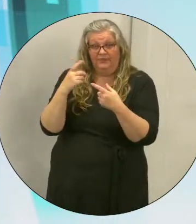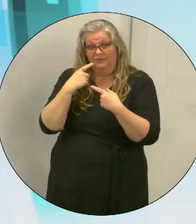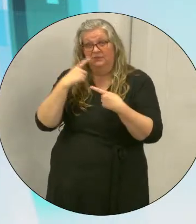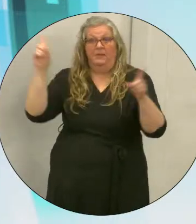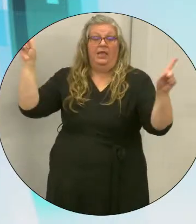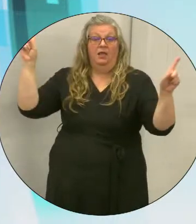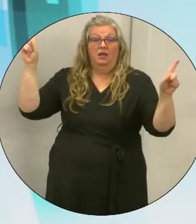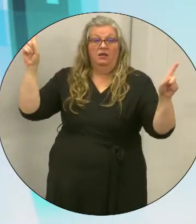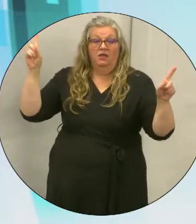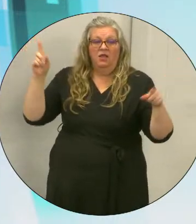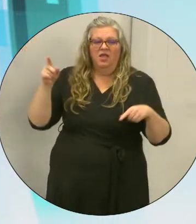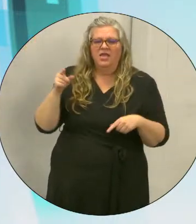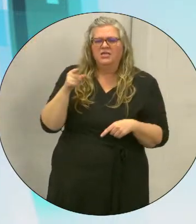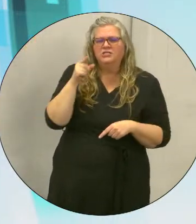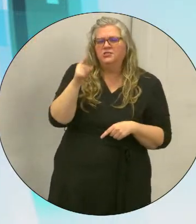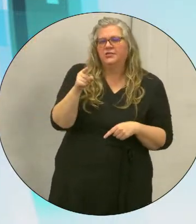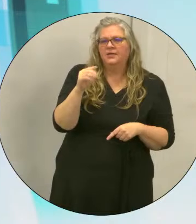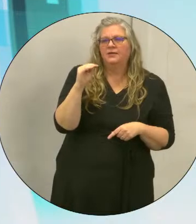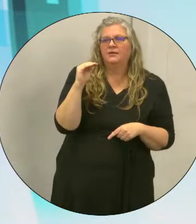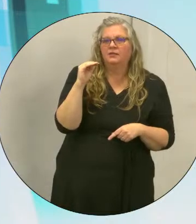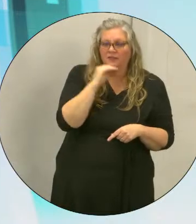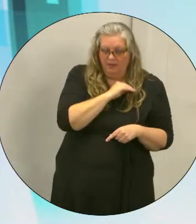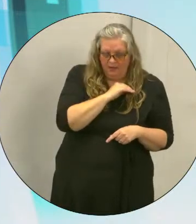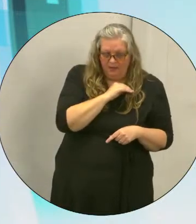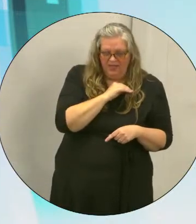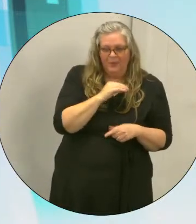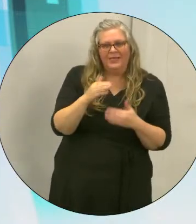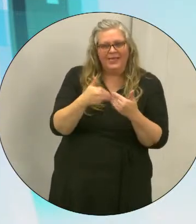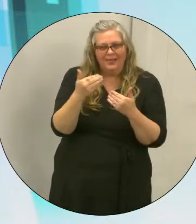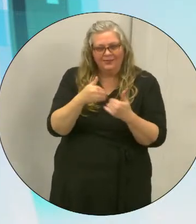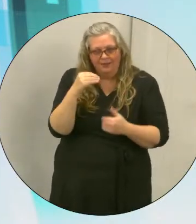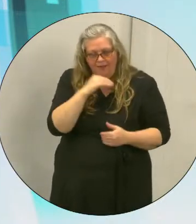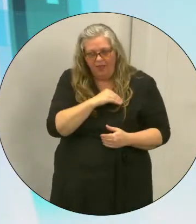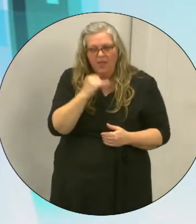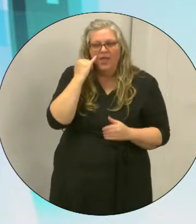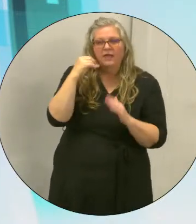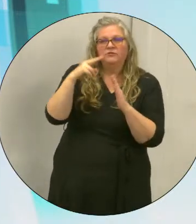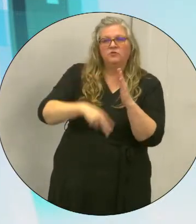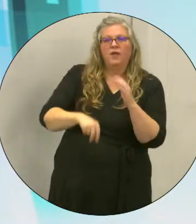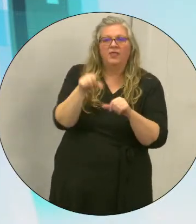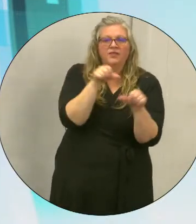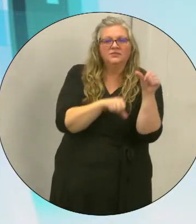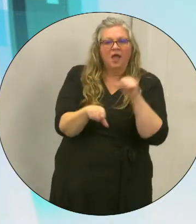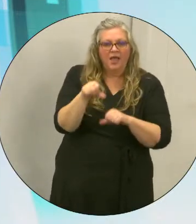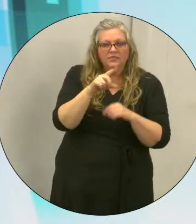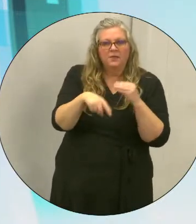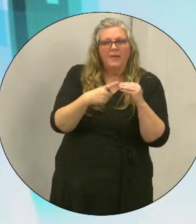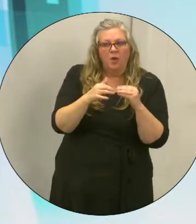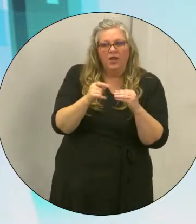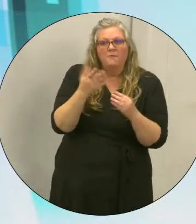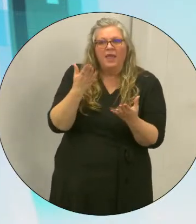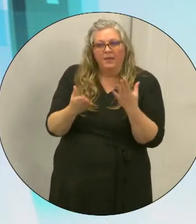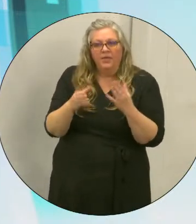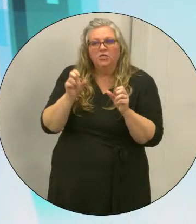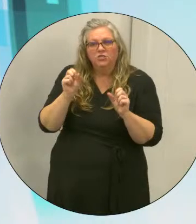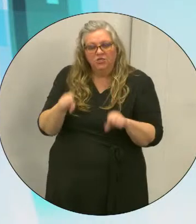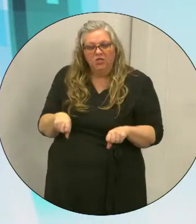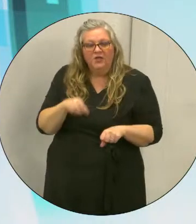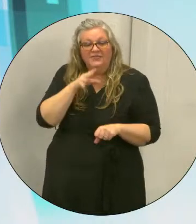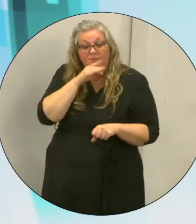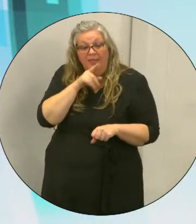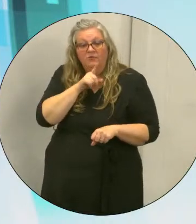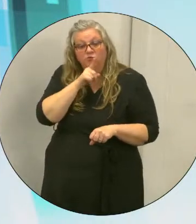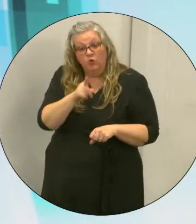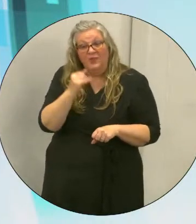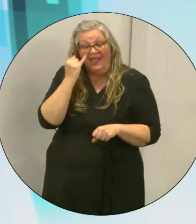and pathological lie. Perhaps if she had read some science on the matter, she would have been more likely to speak the truth if truth is